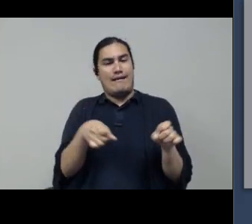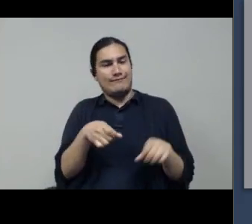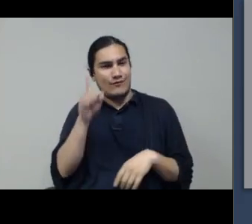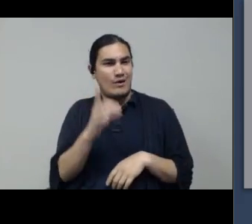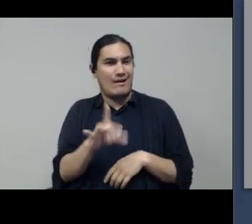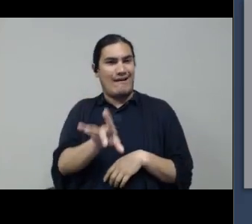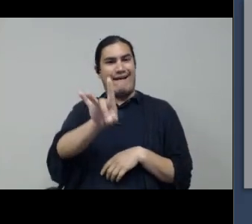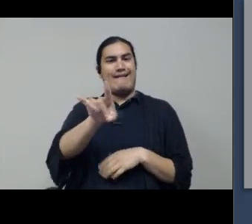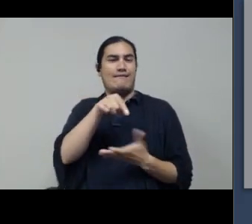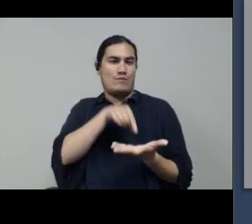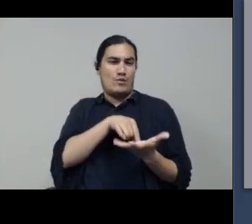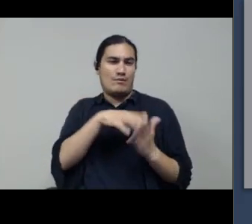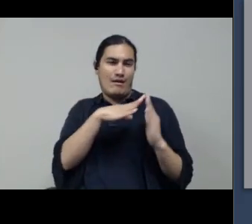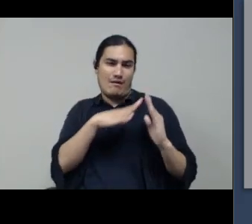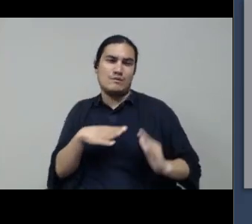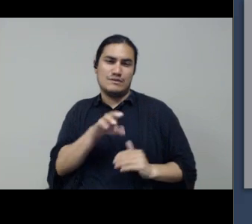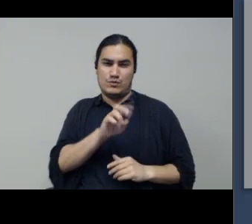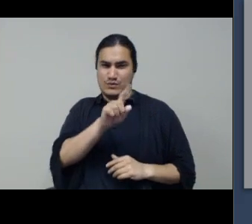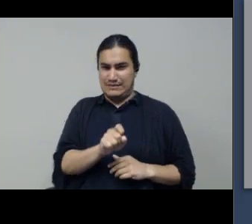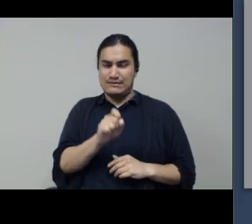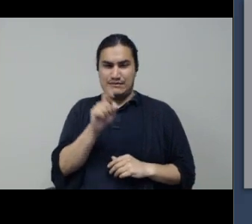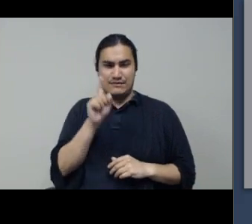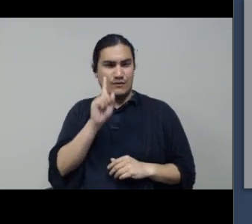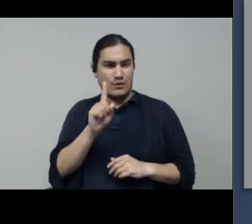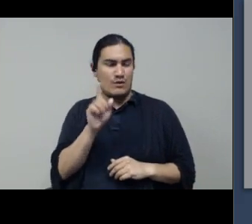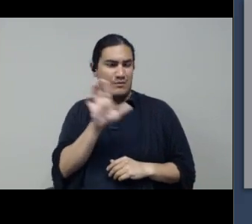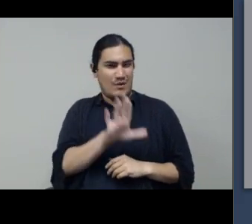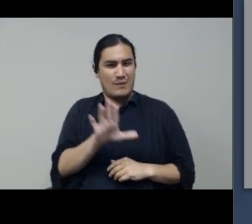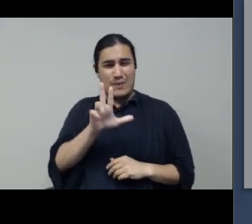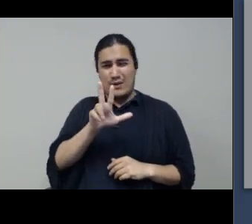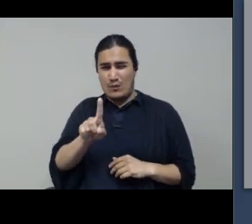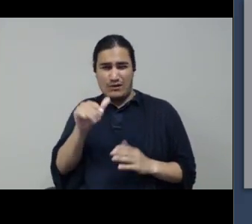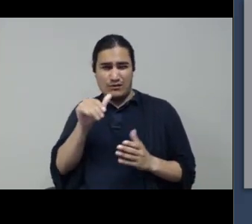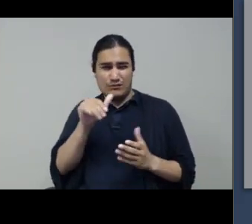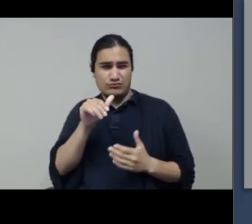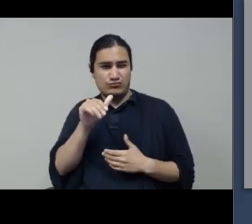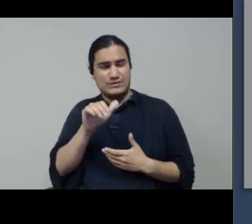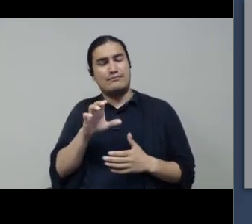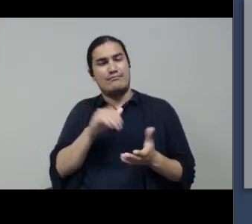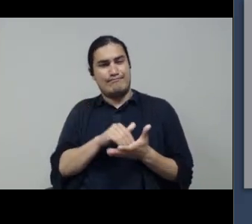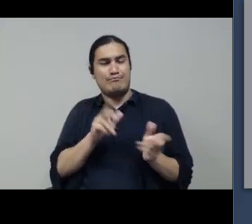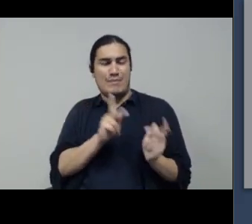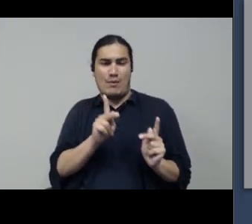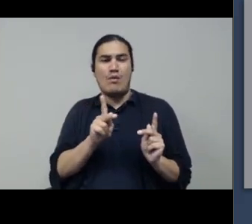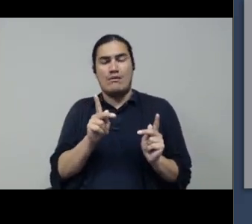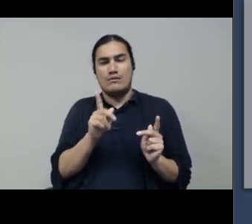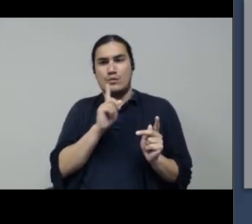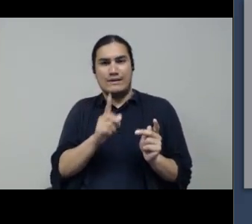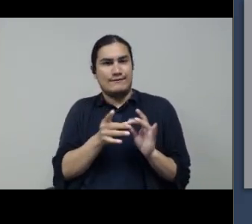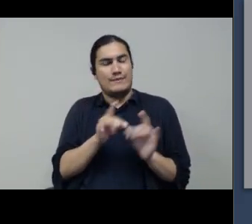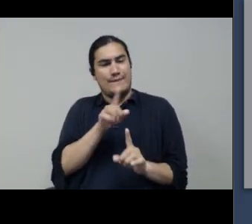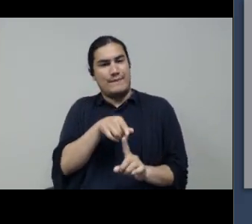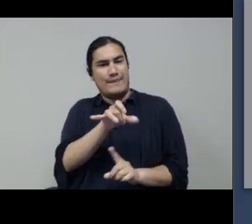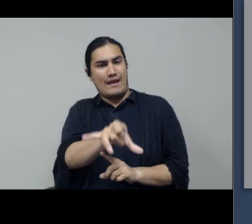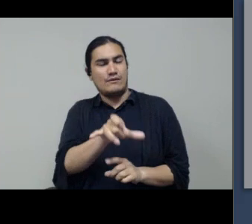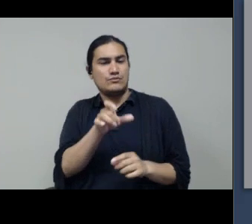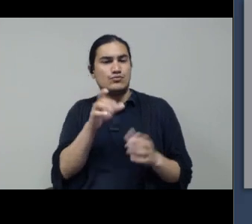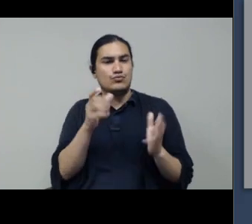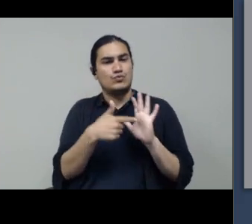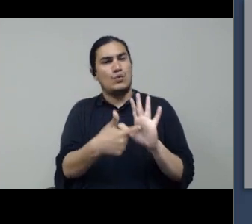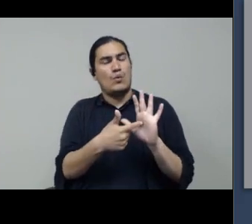in an unincorporated community of about 3,100 people. And so I say that to illustrate Fresno County is